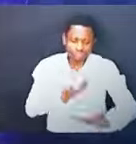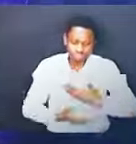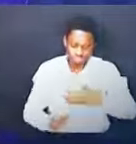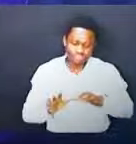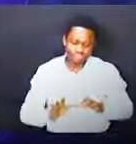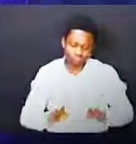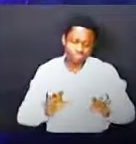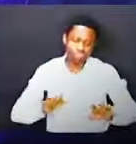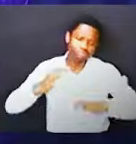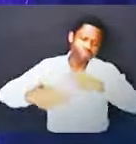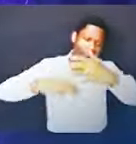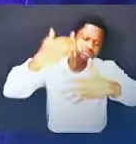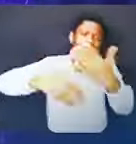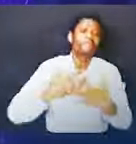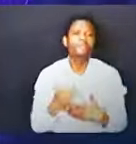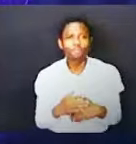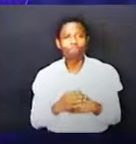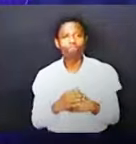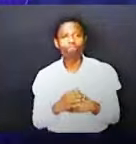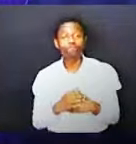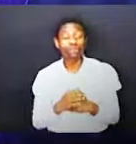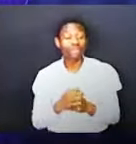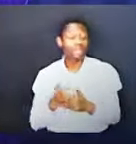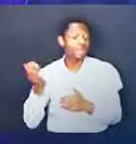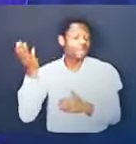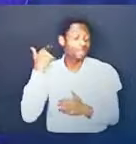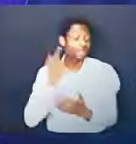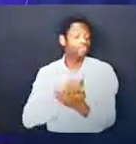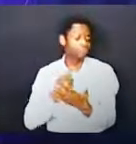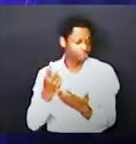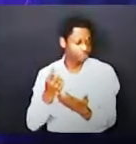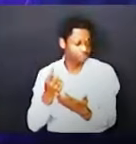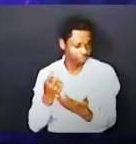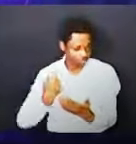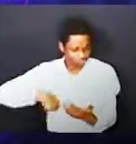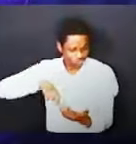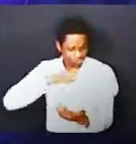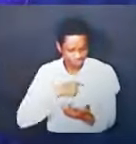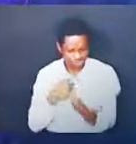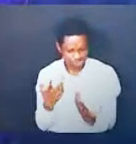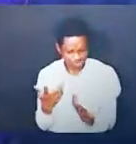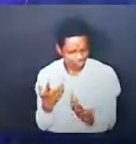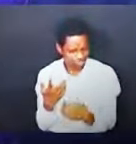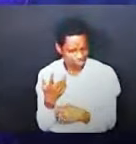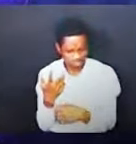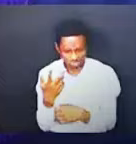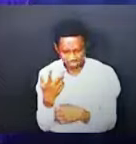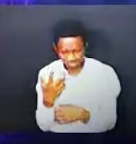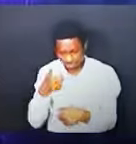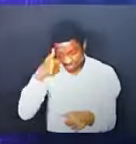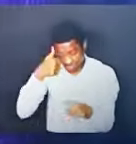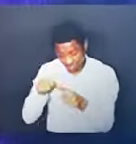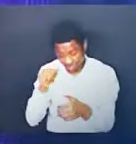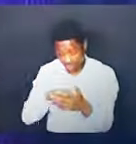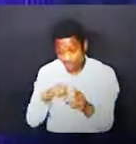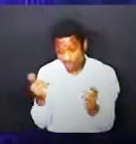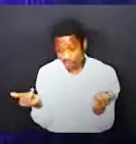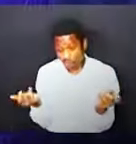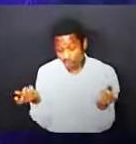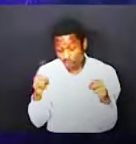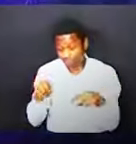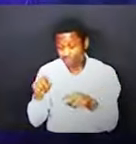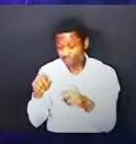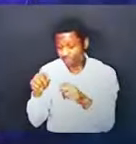generation. Last week, we realized that when the temple worship was inaugurated,